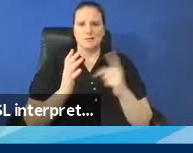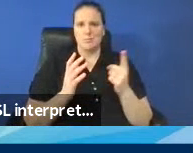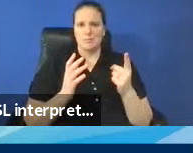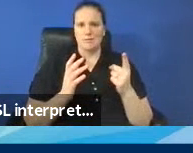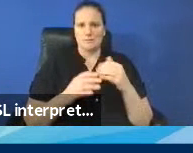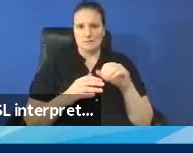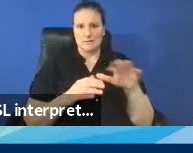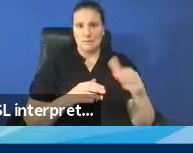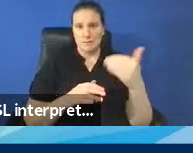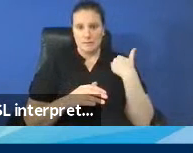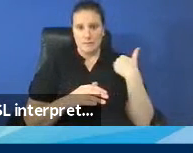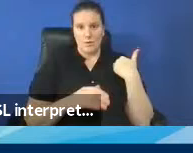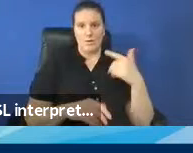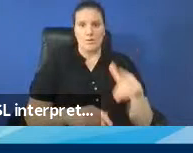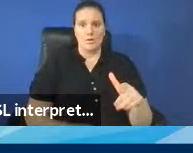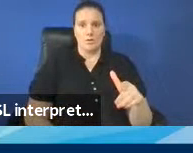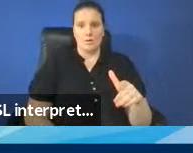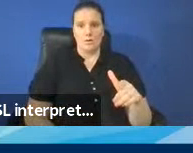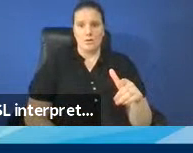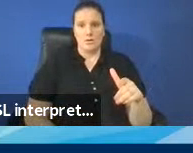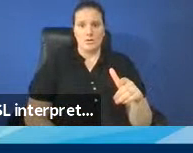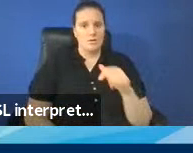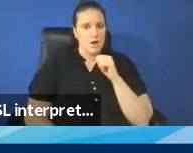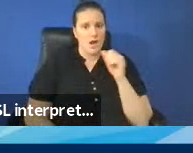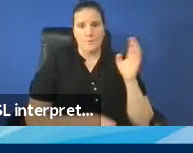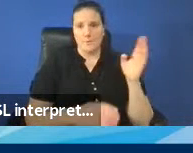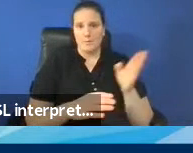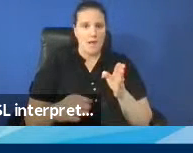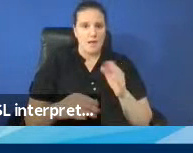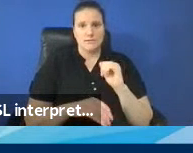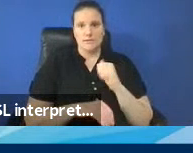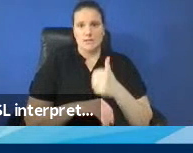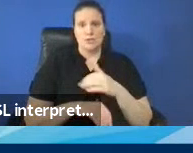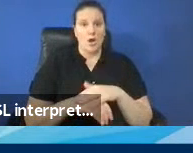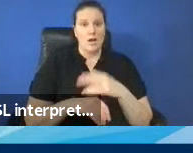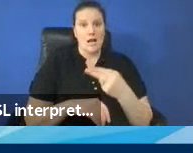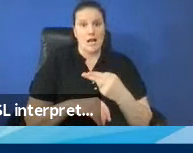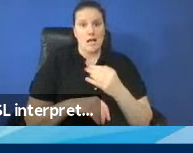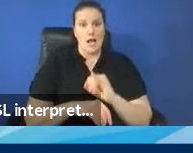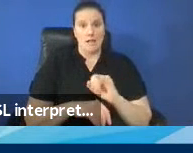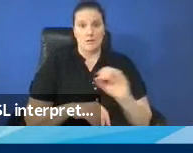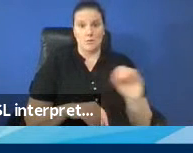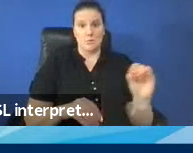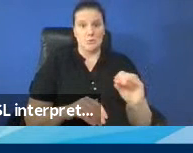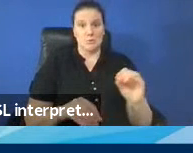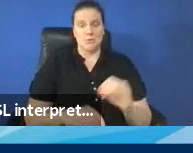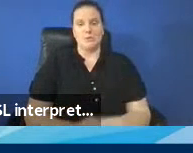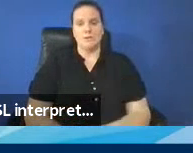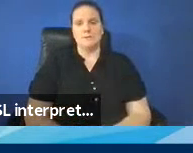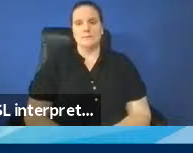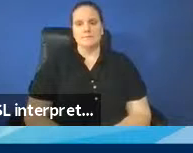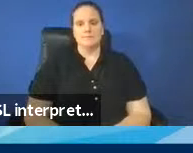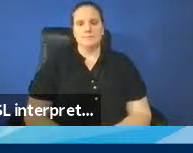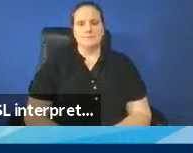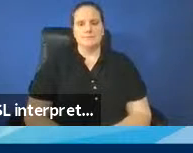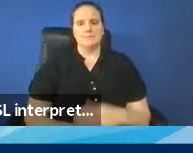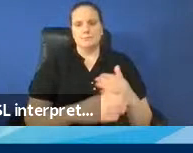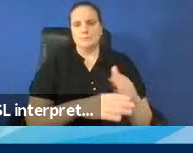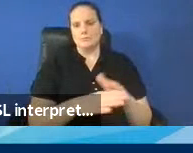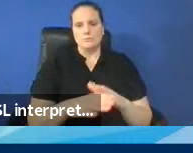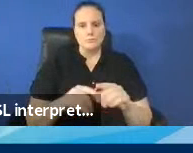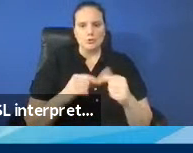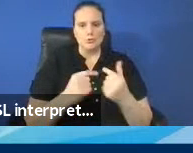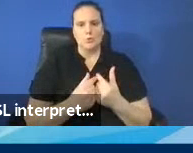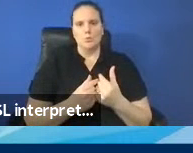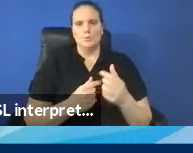sent out before that there wasn't a planned station on Hayden Island. In the breakout room, one of the things they were